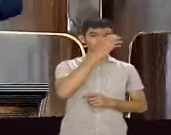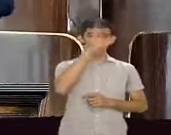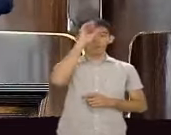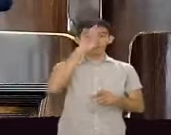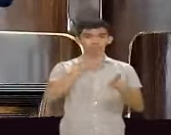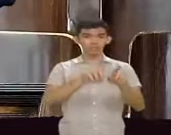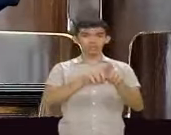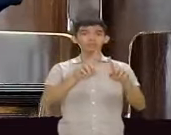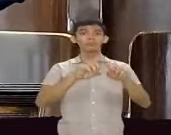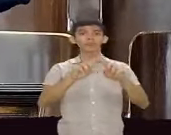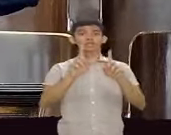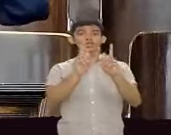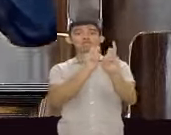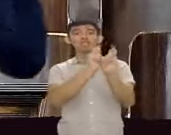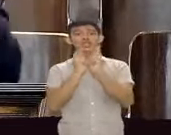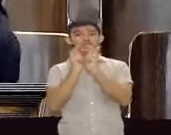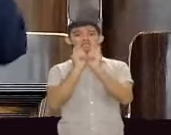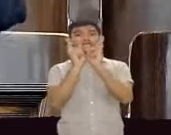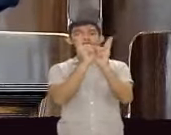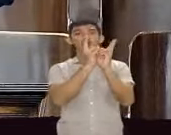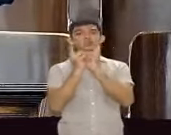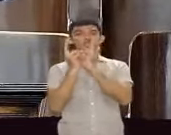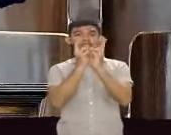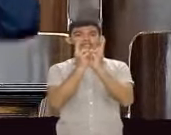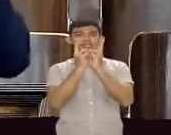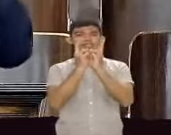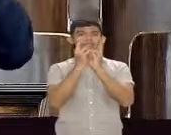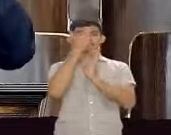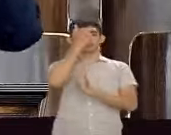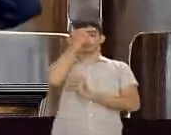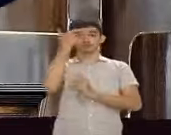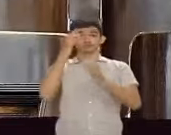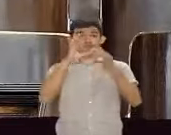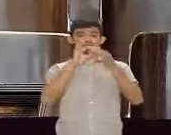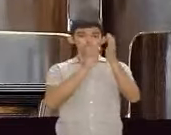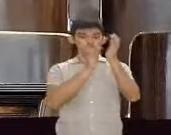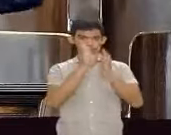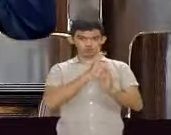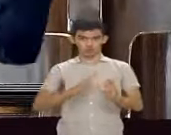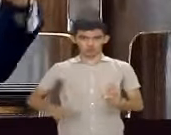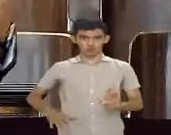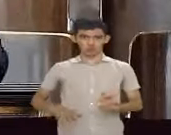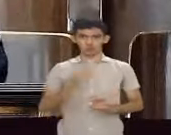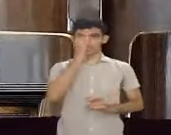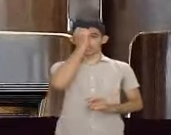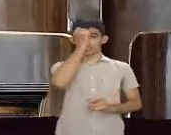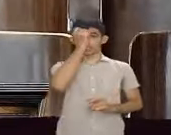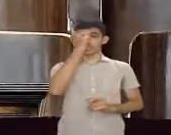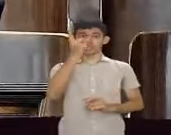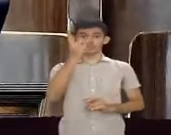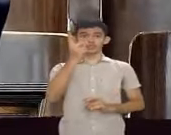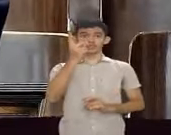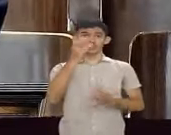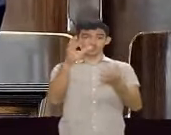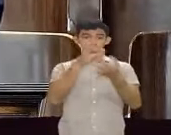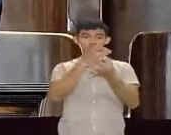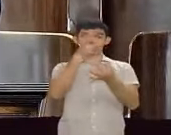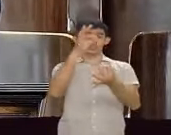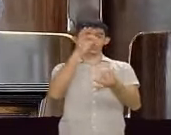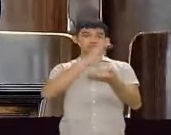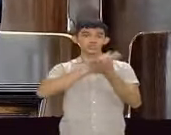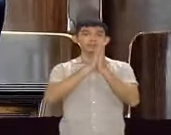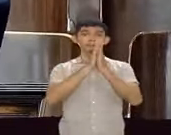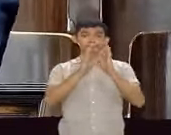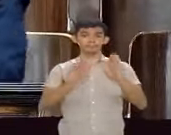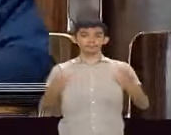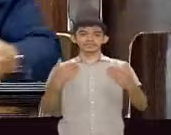And there is this spiritual understanding and there's this spiritual peace that we